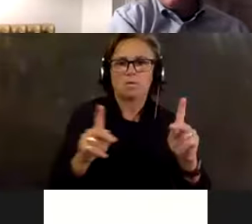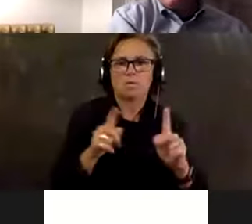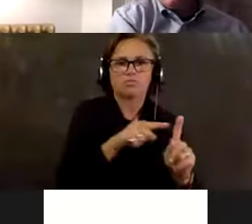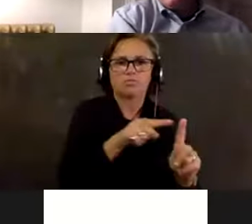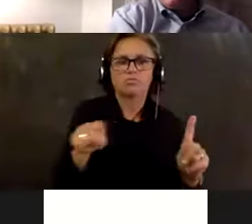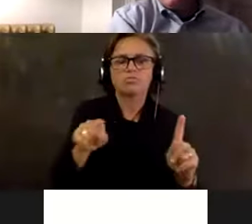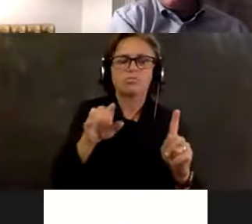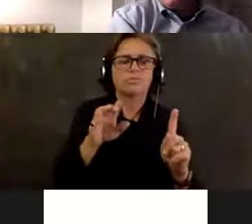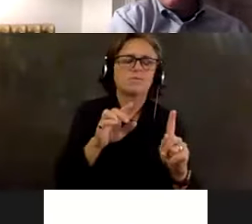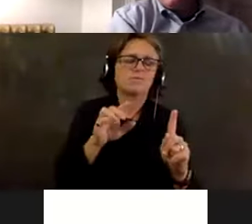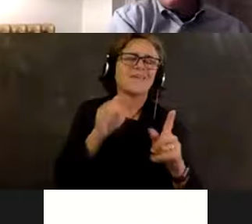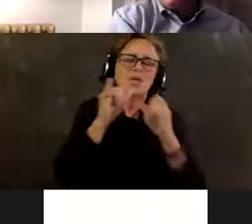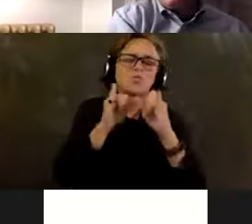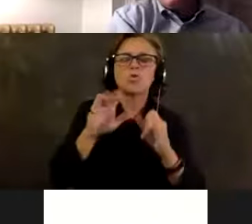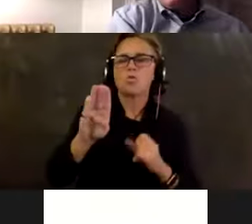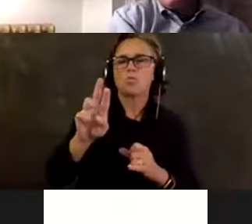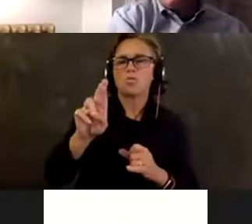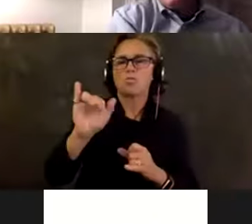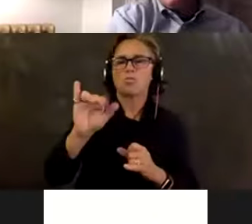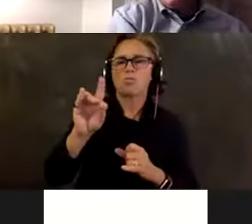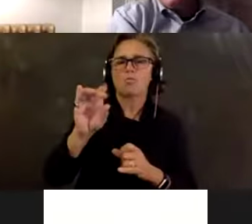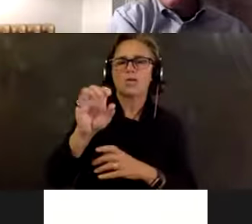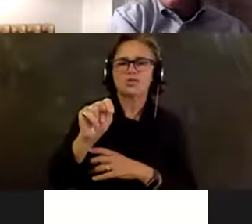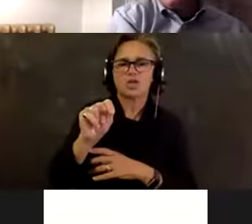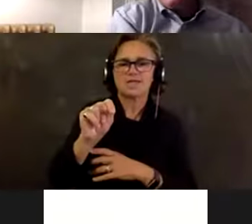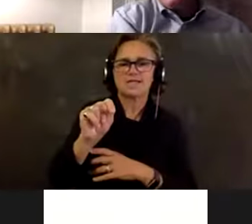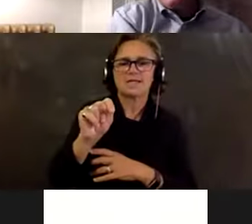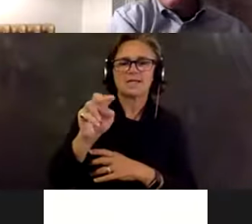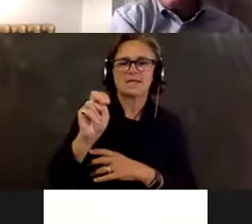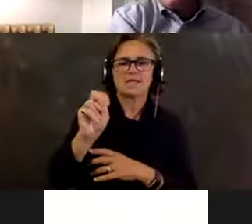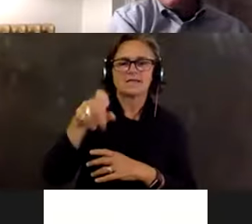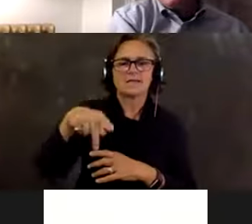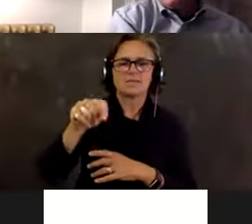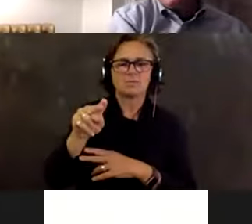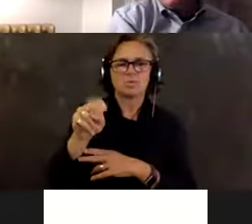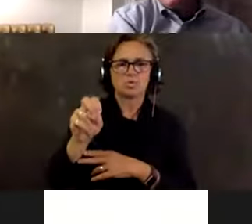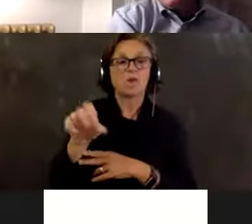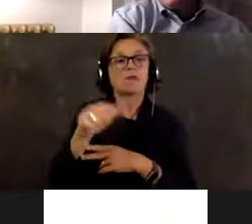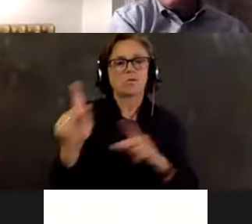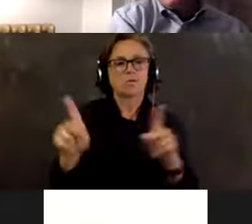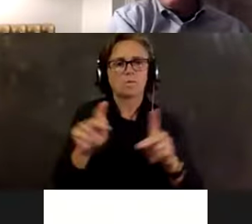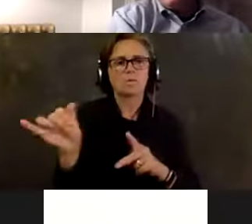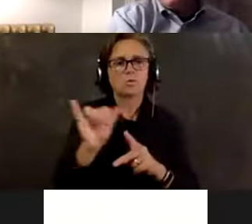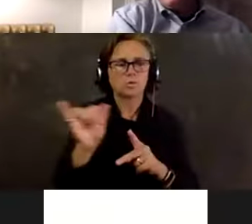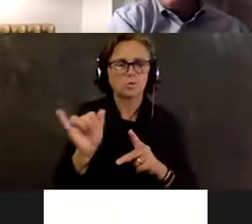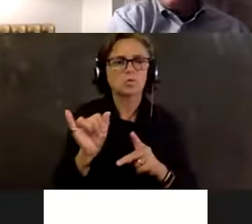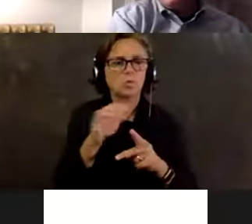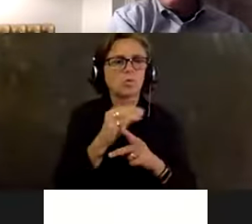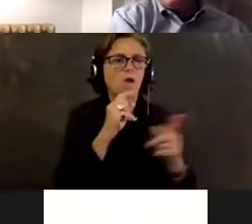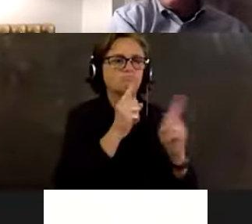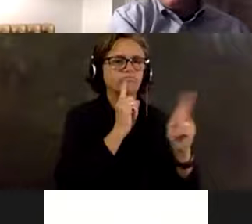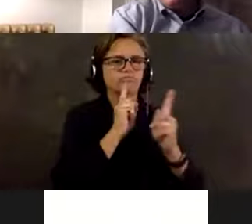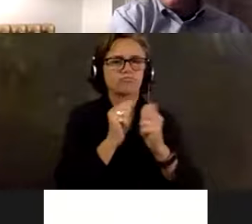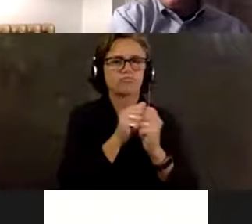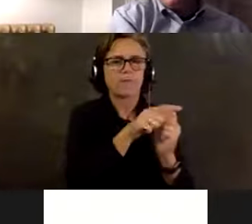Bridget Neptune and some other people who made me hip to this. And I said, wow, I think I might use this in the book. And so the